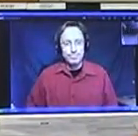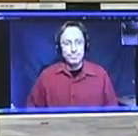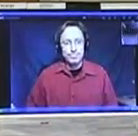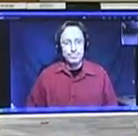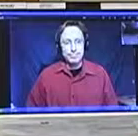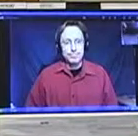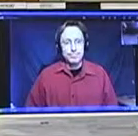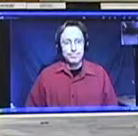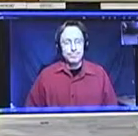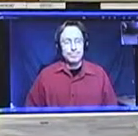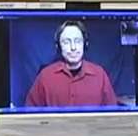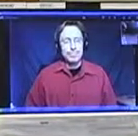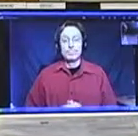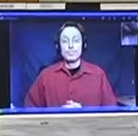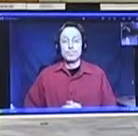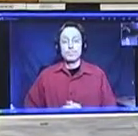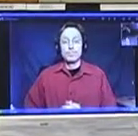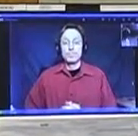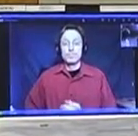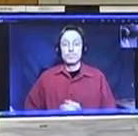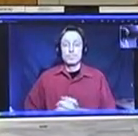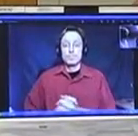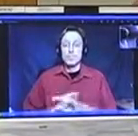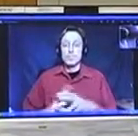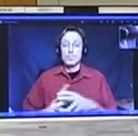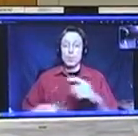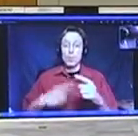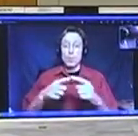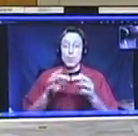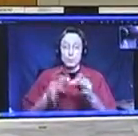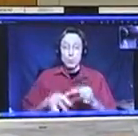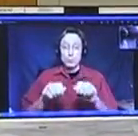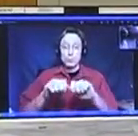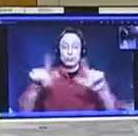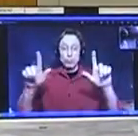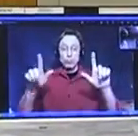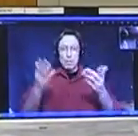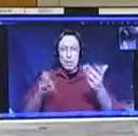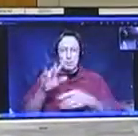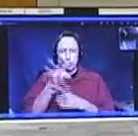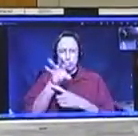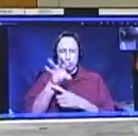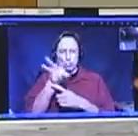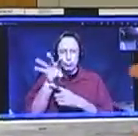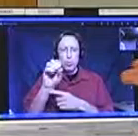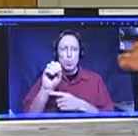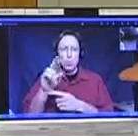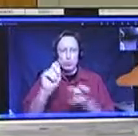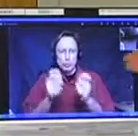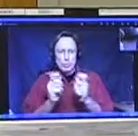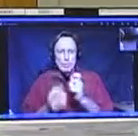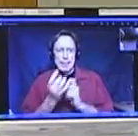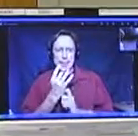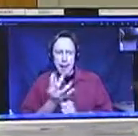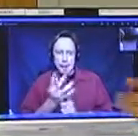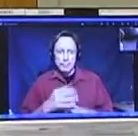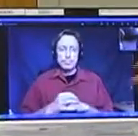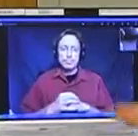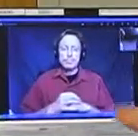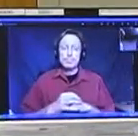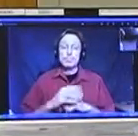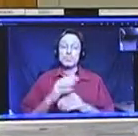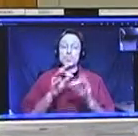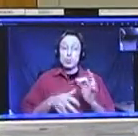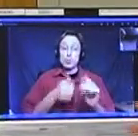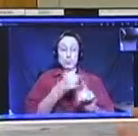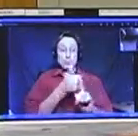Once the interpreter is connected, you may need to adjust for lighting or sound. The interpreter can